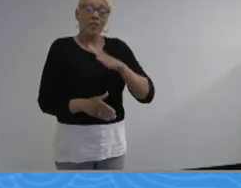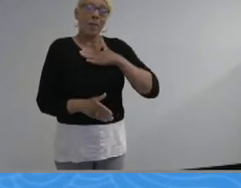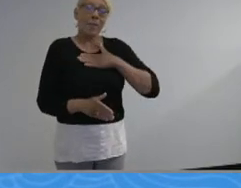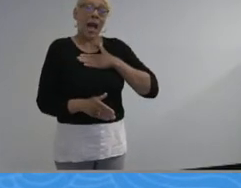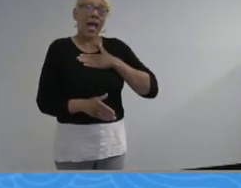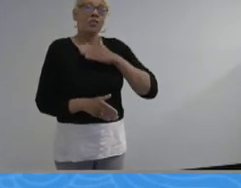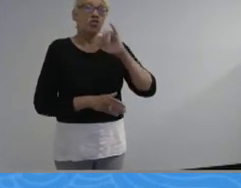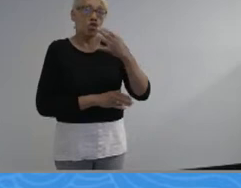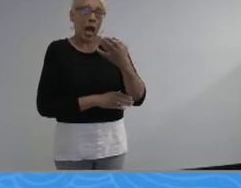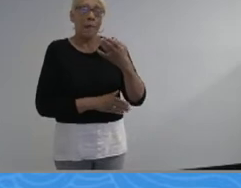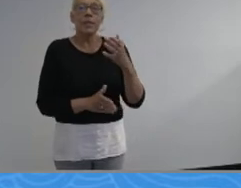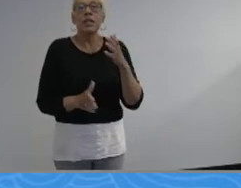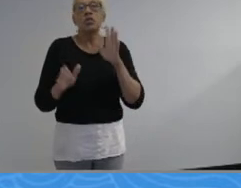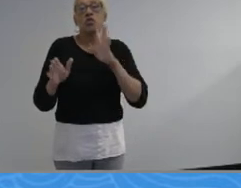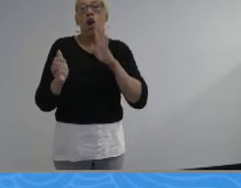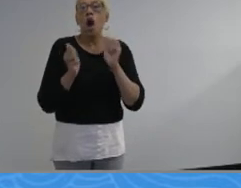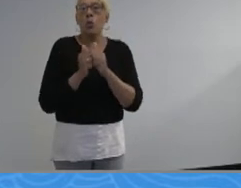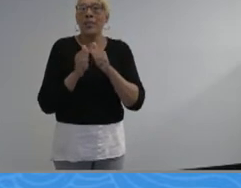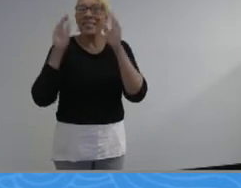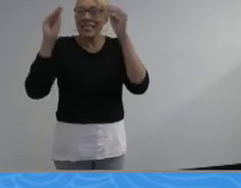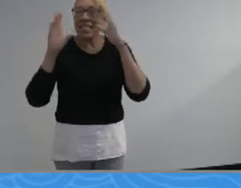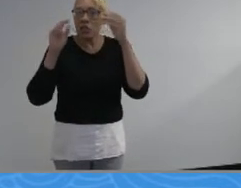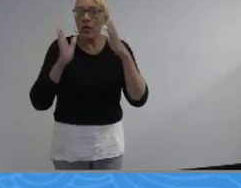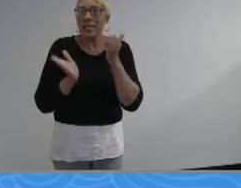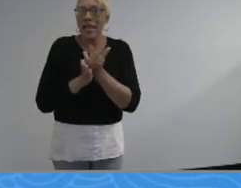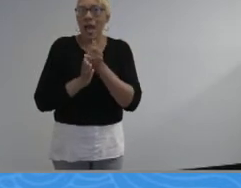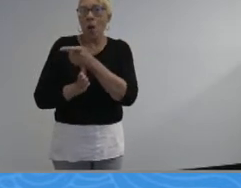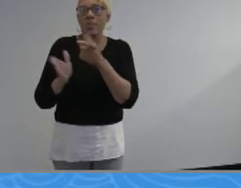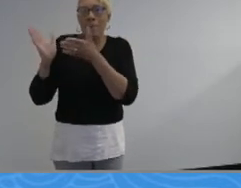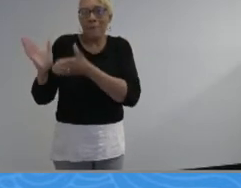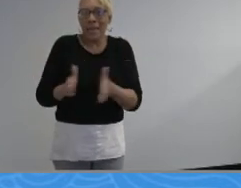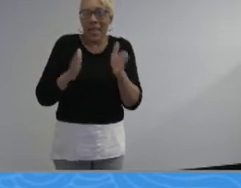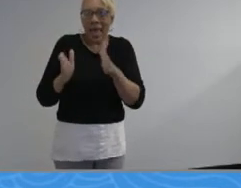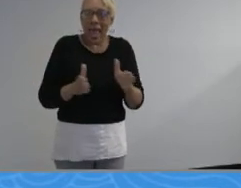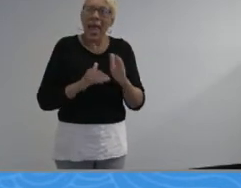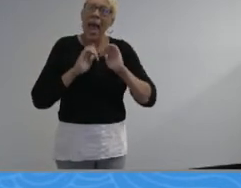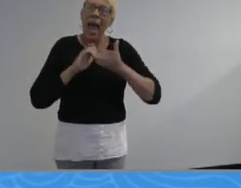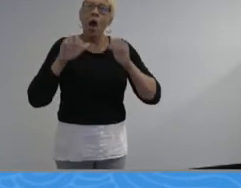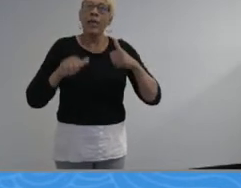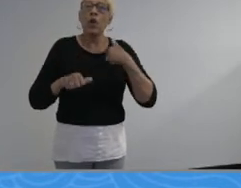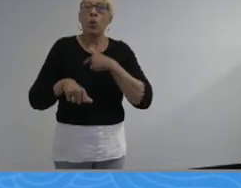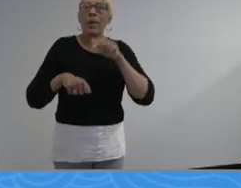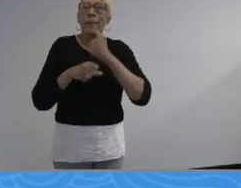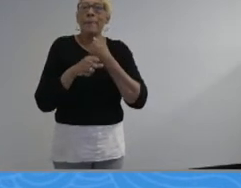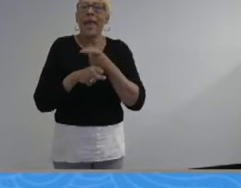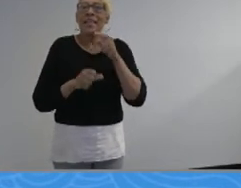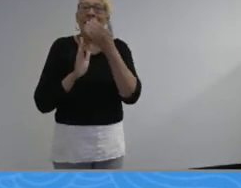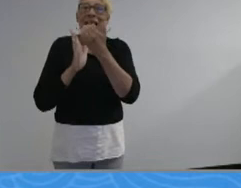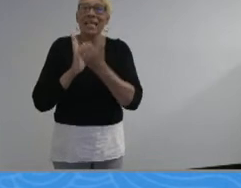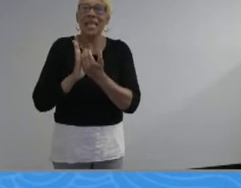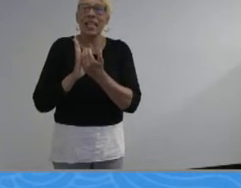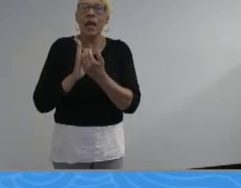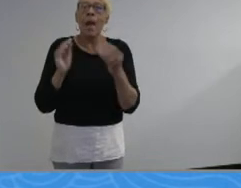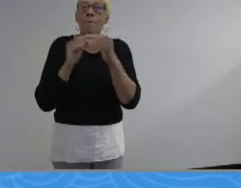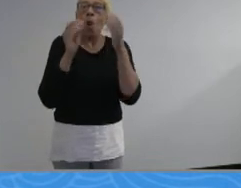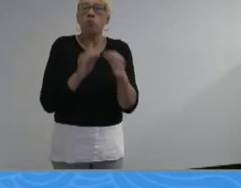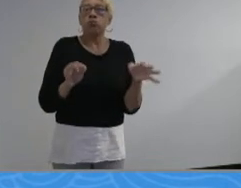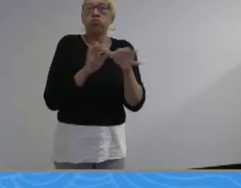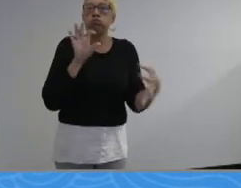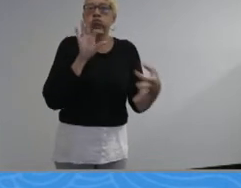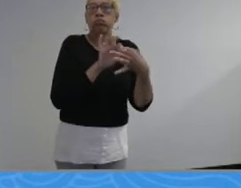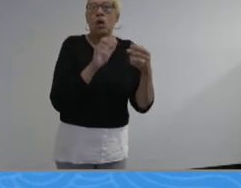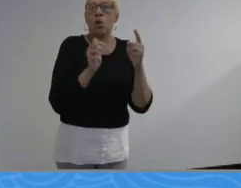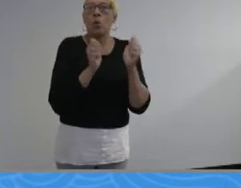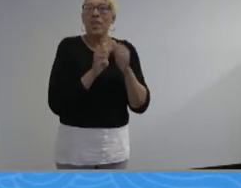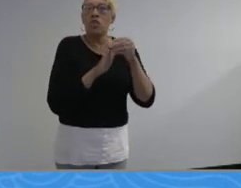with teachers, help them plan through what can we do with this lesson to make it more relevant to your students. What kind of